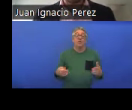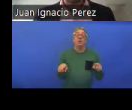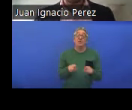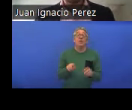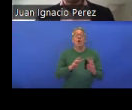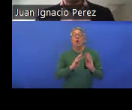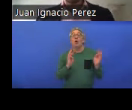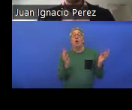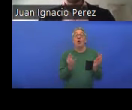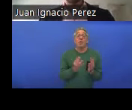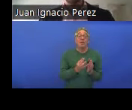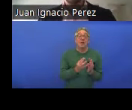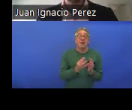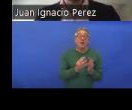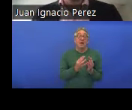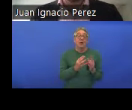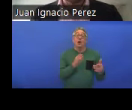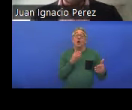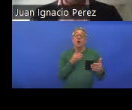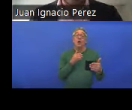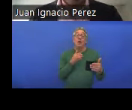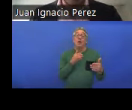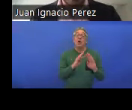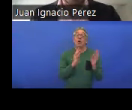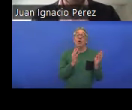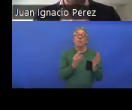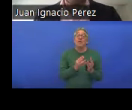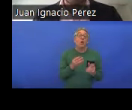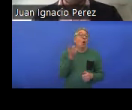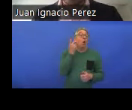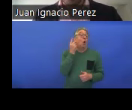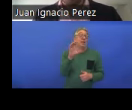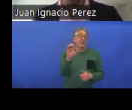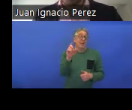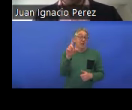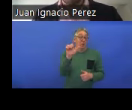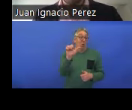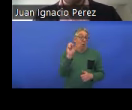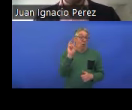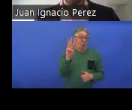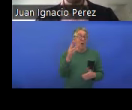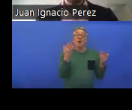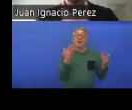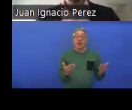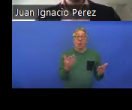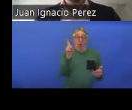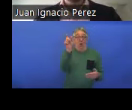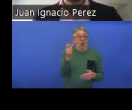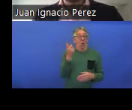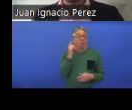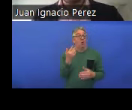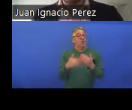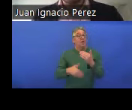Elimination of All Forms of Discrimination Against Women, which now counts with the presence of a member with disability that most of